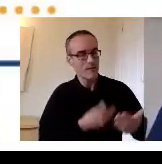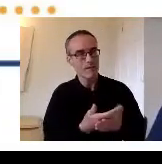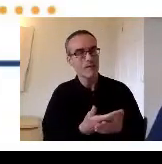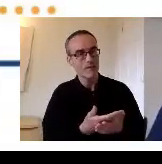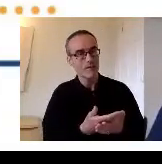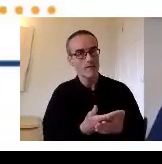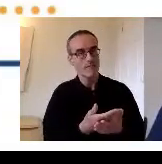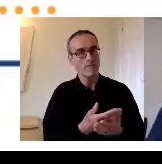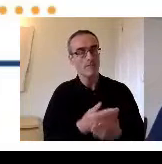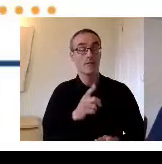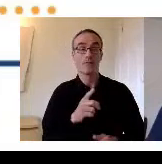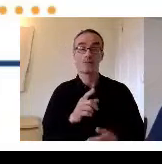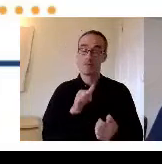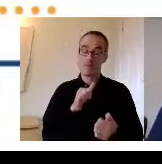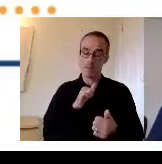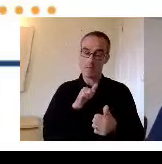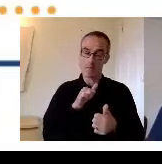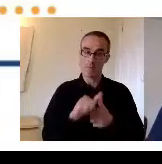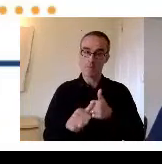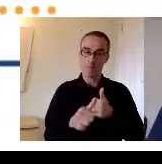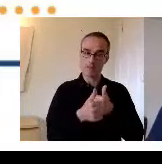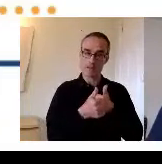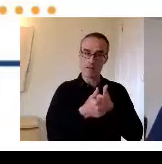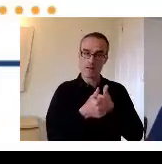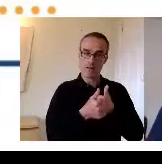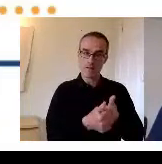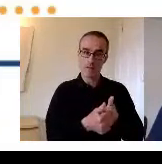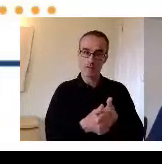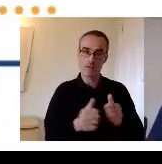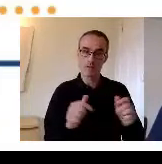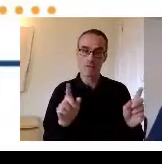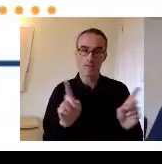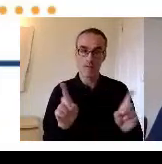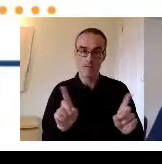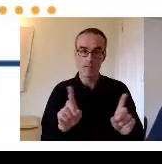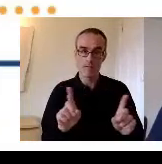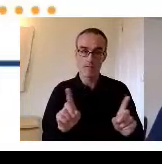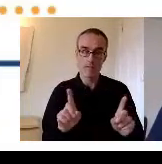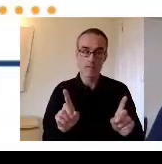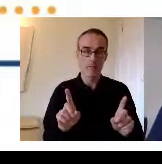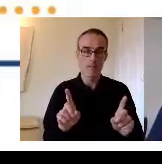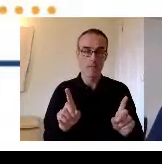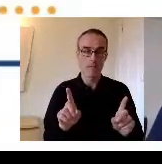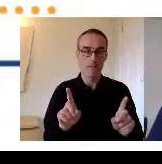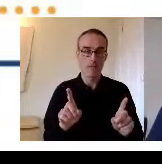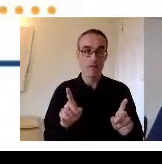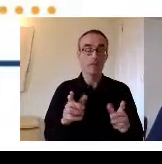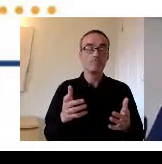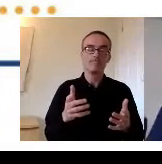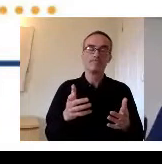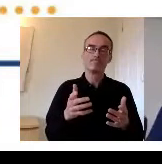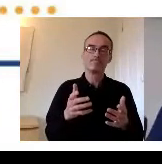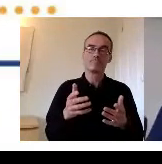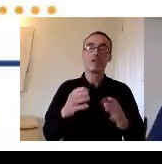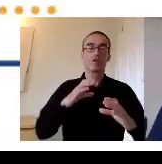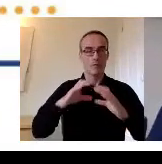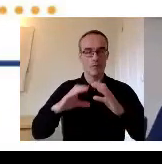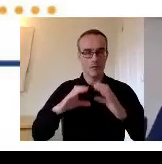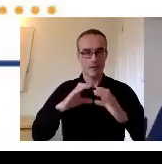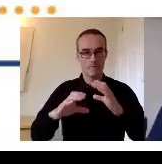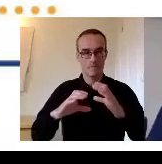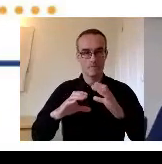we could give is around where you have facilities and whether you have programs, consult and talk to the communities